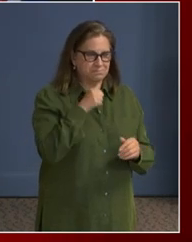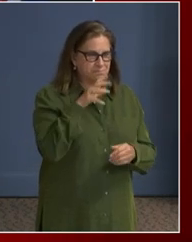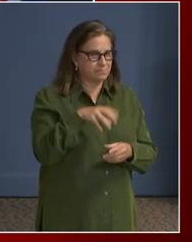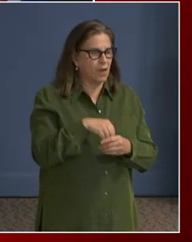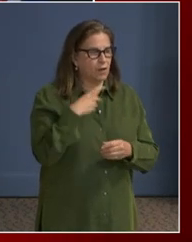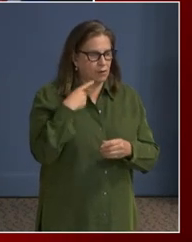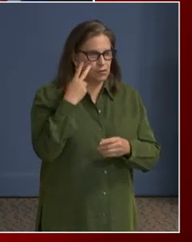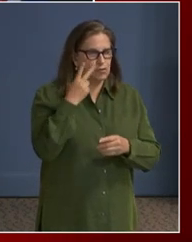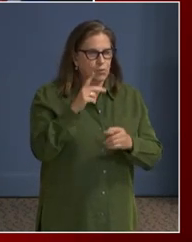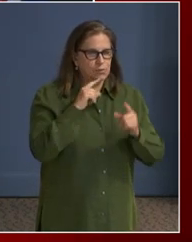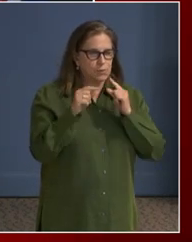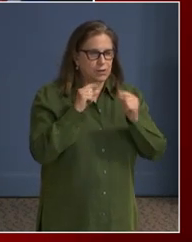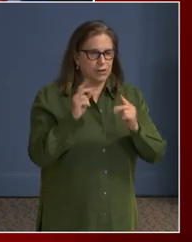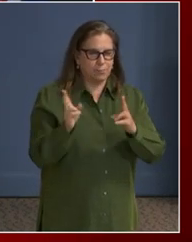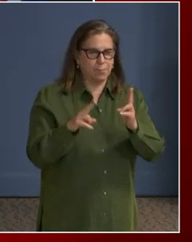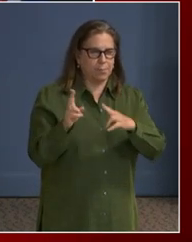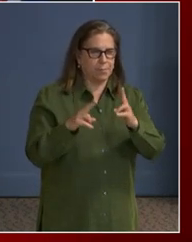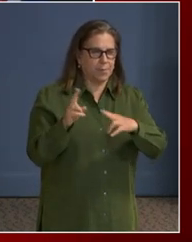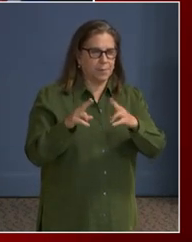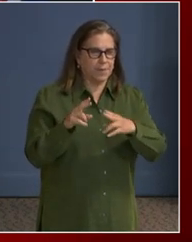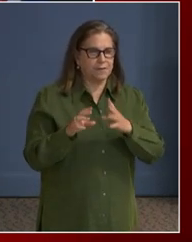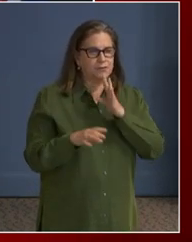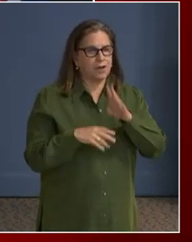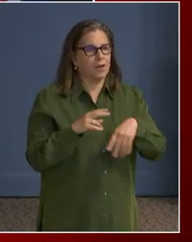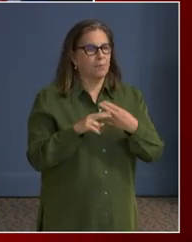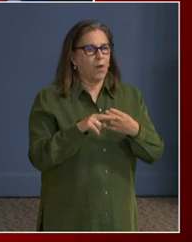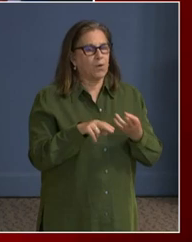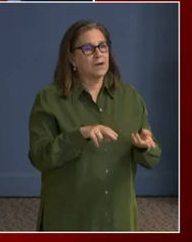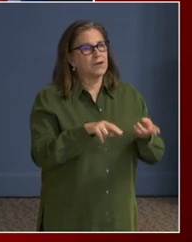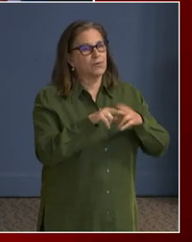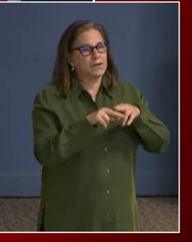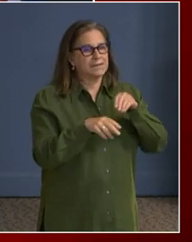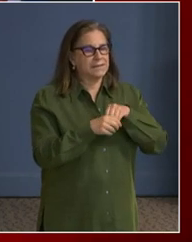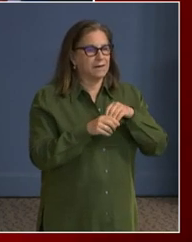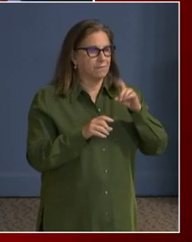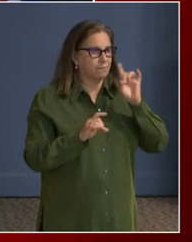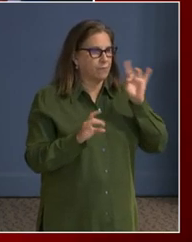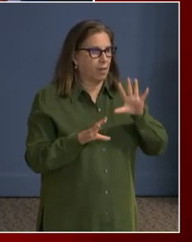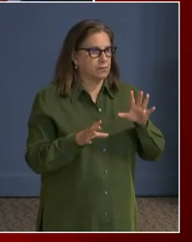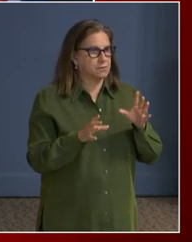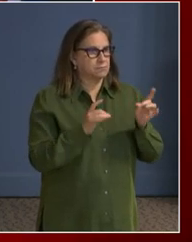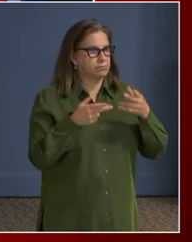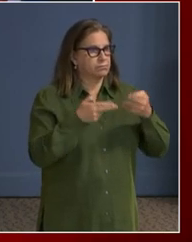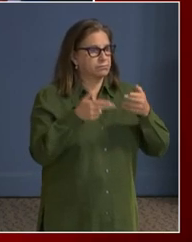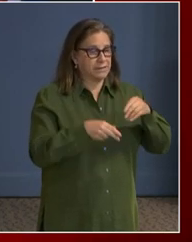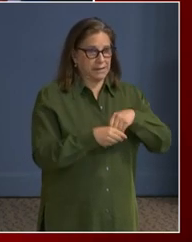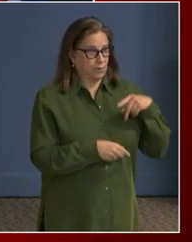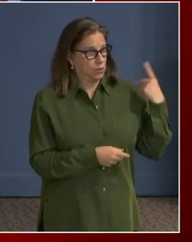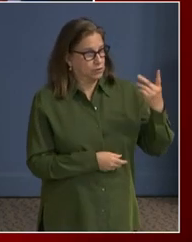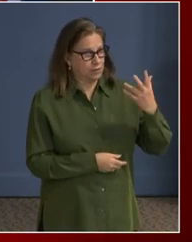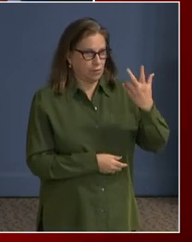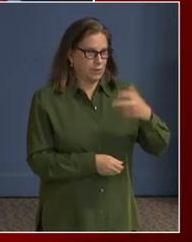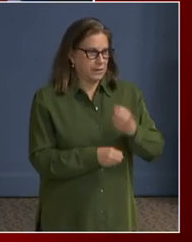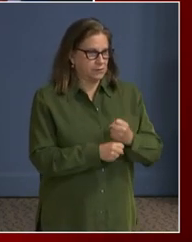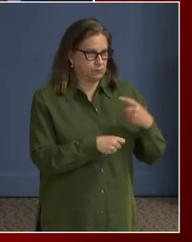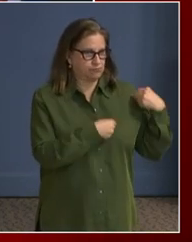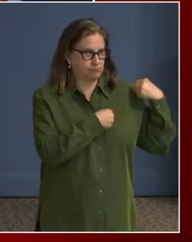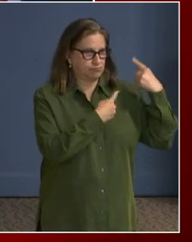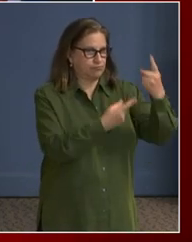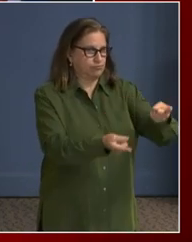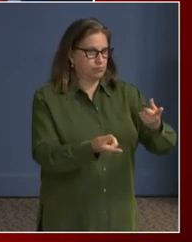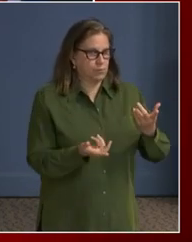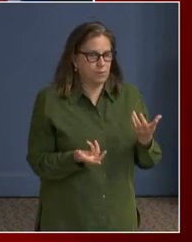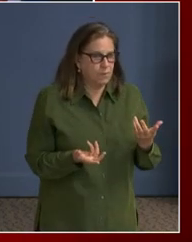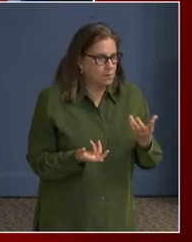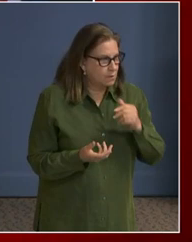we've talked about the increase in gun violence in our city for the last 3 years. It's really kind of troubling because if you look at violent crime in our city, every